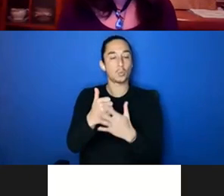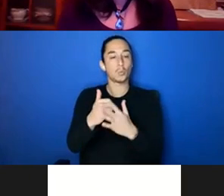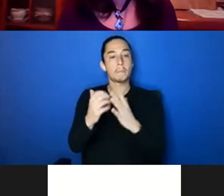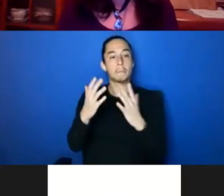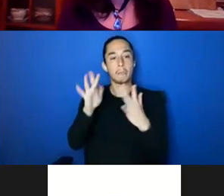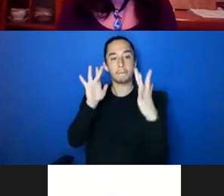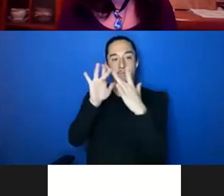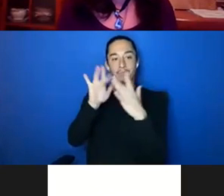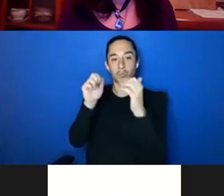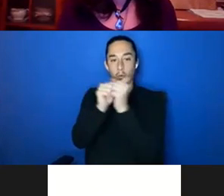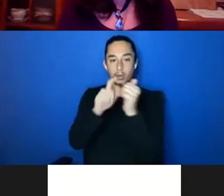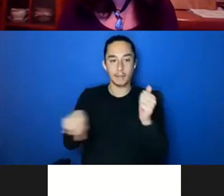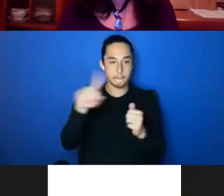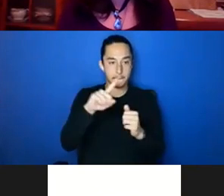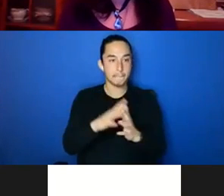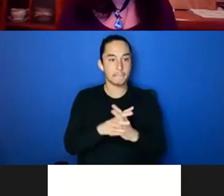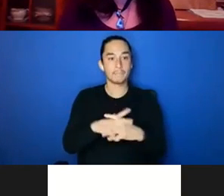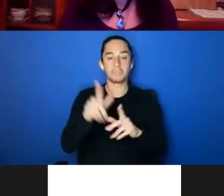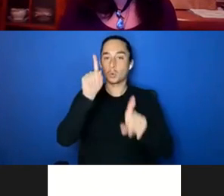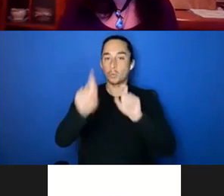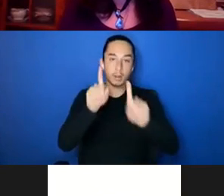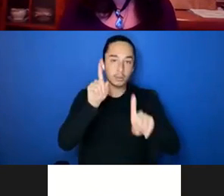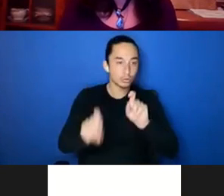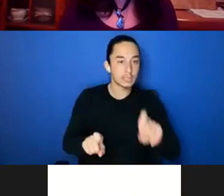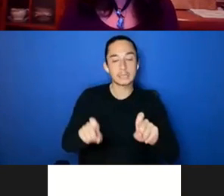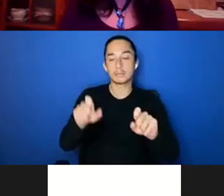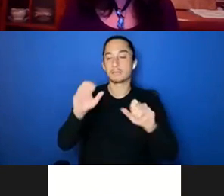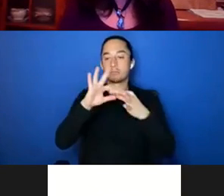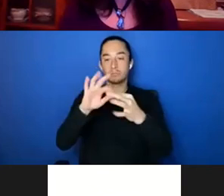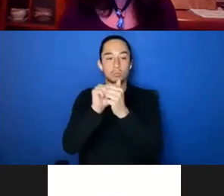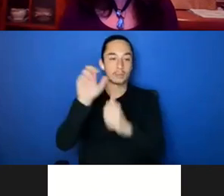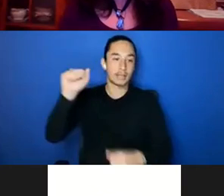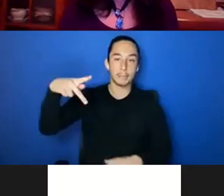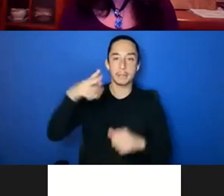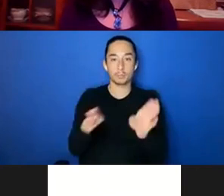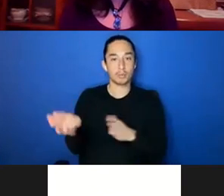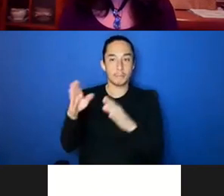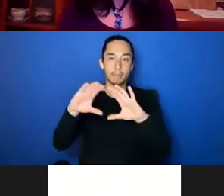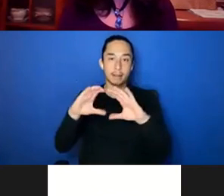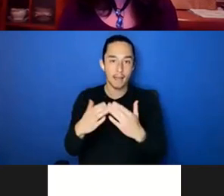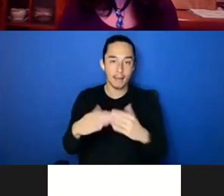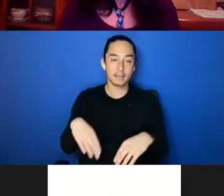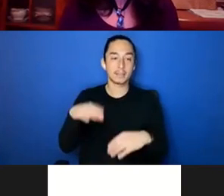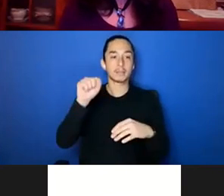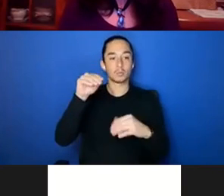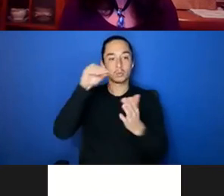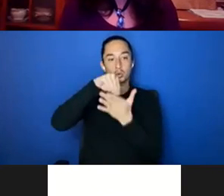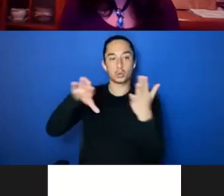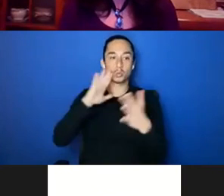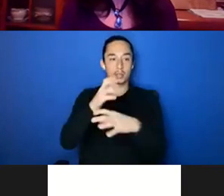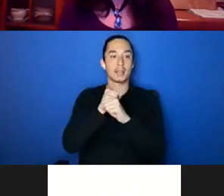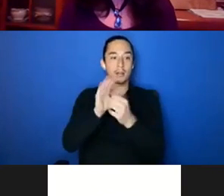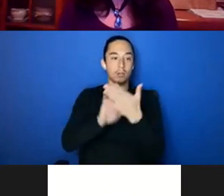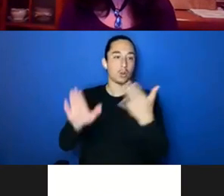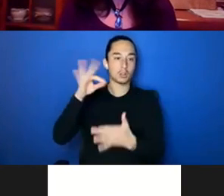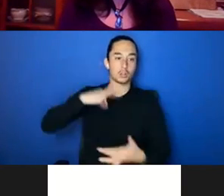get in touch with them. Questions you might have on AP prep classes. So the students get college credit